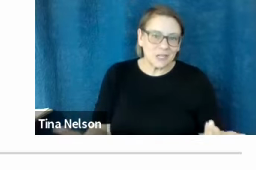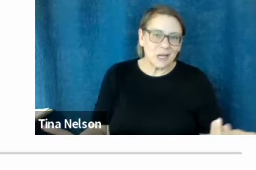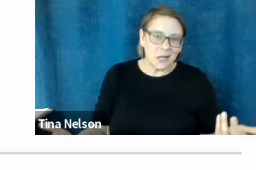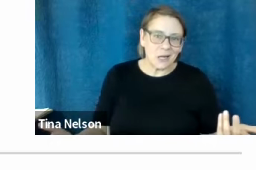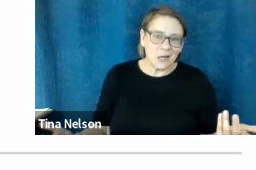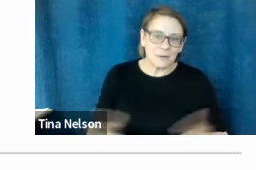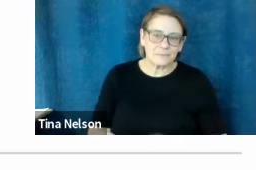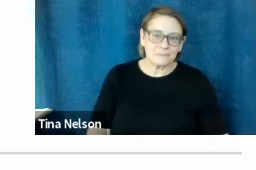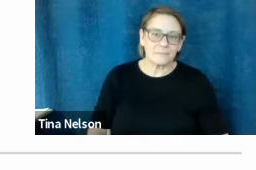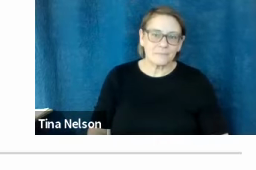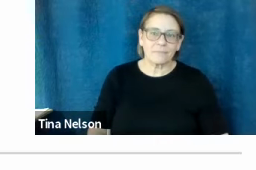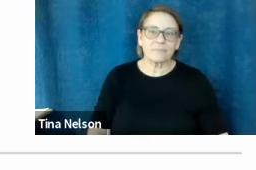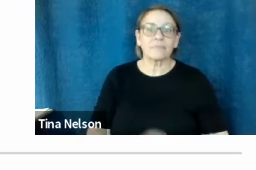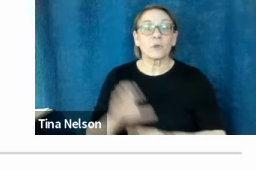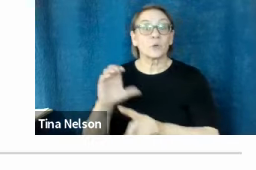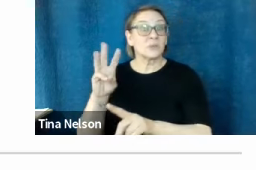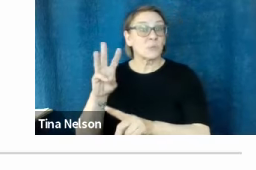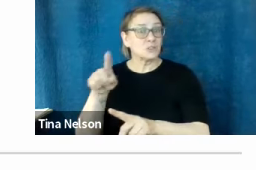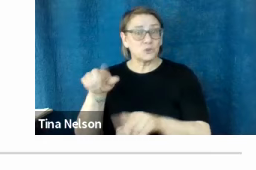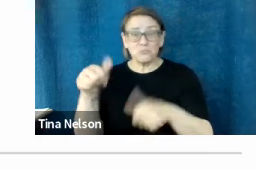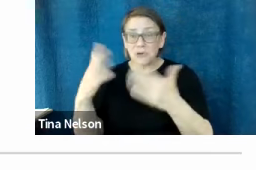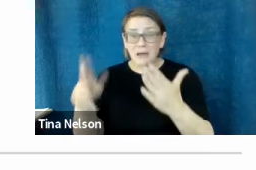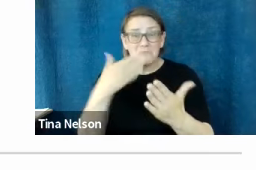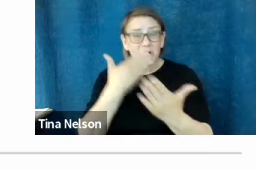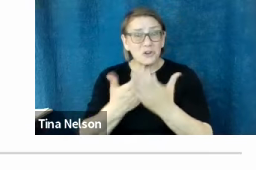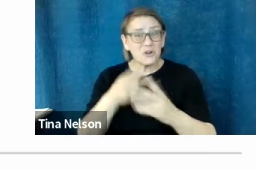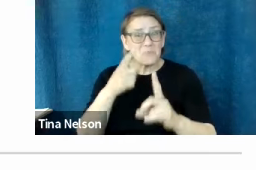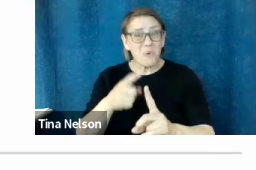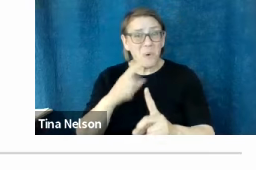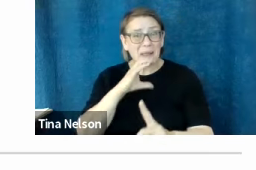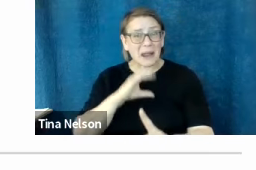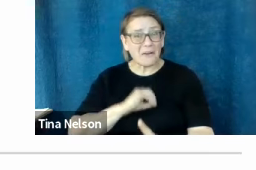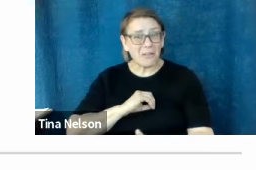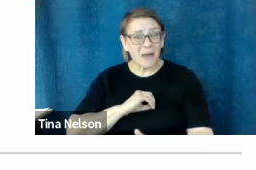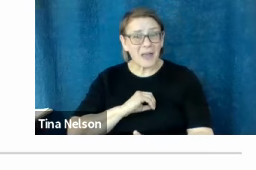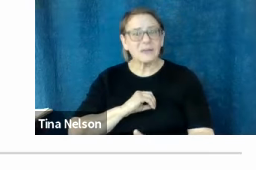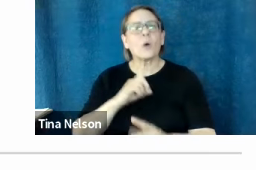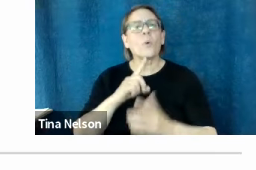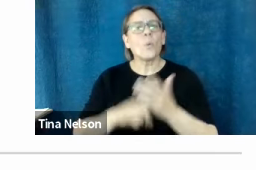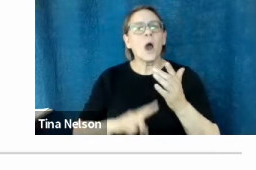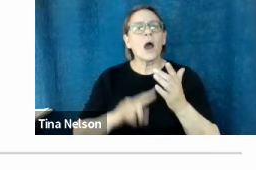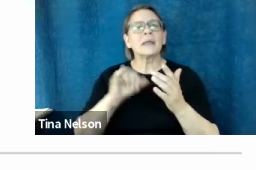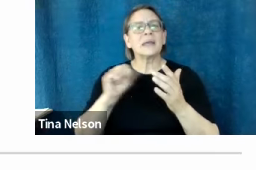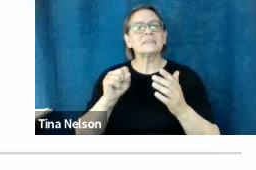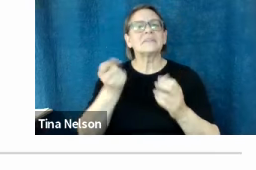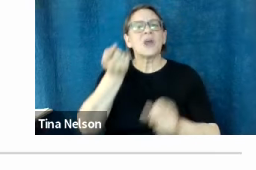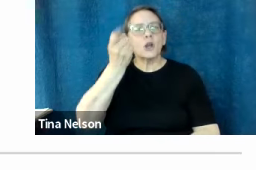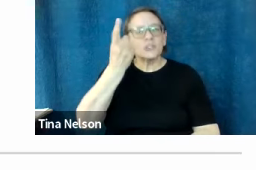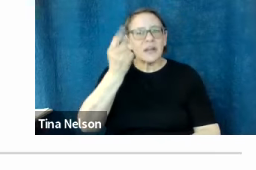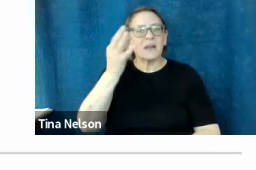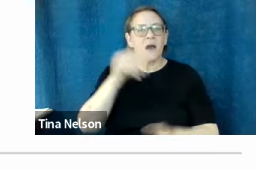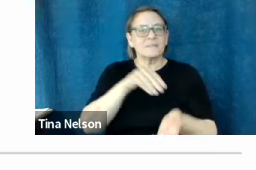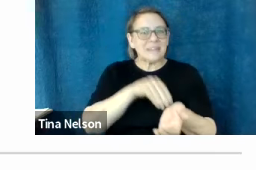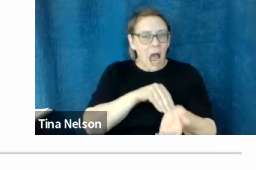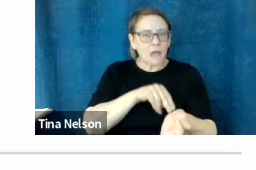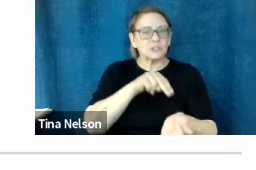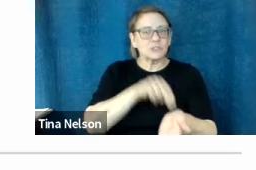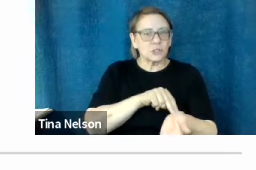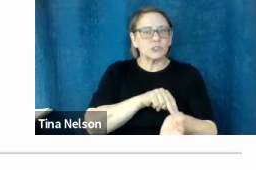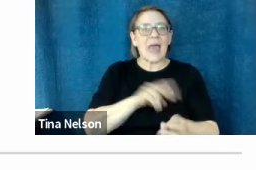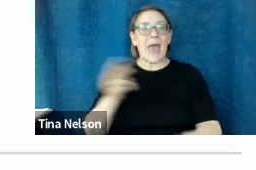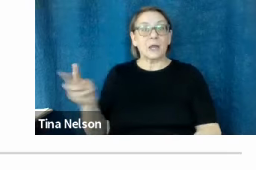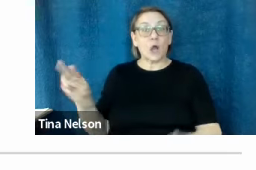So, yeah, I think you bring up a good point, Caroline, about what is the perception of medical providers in terms of looking at deaf and hard